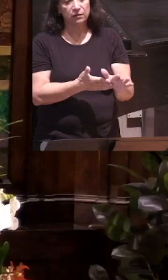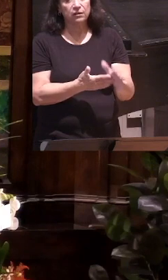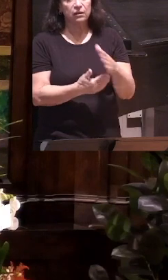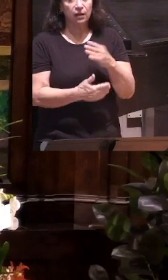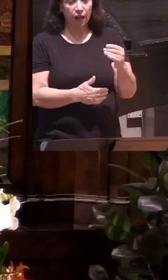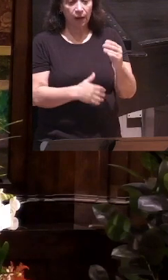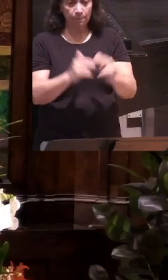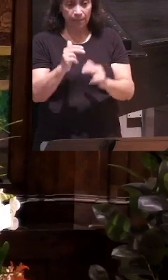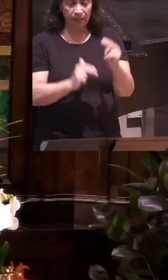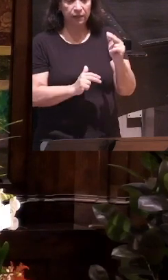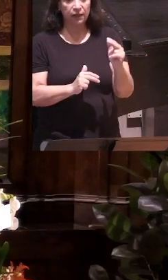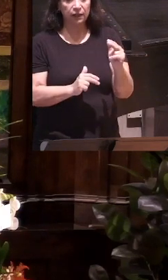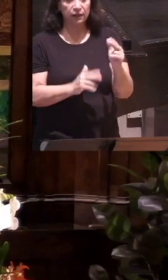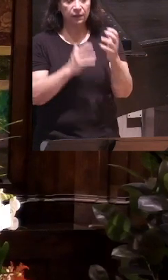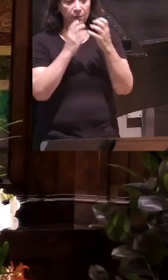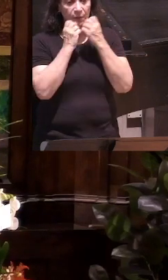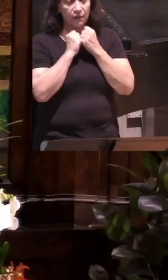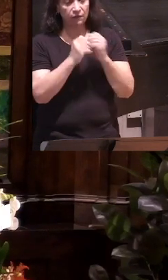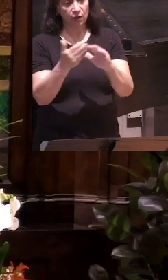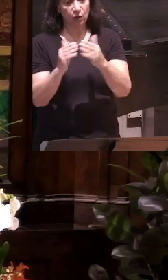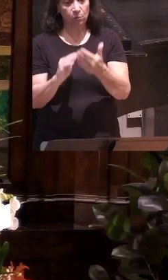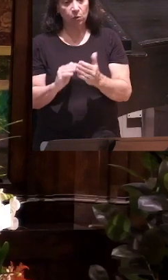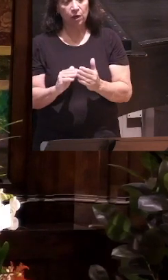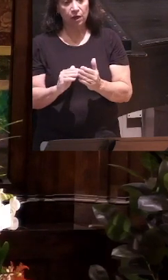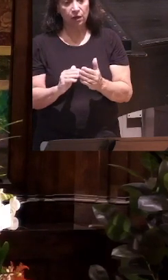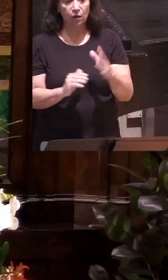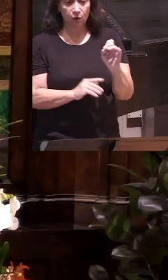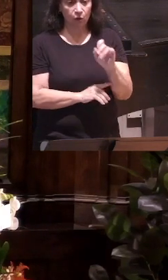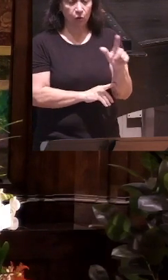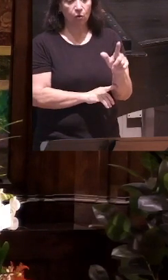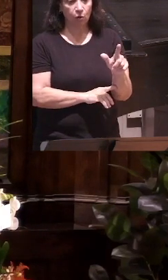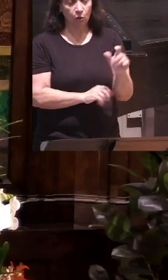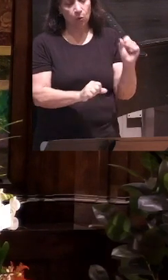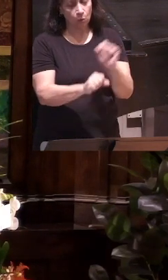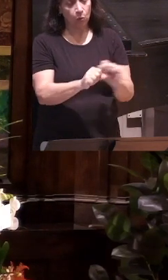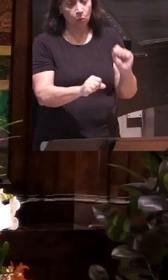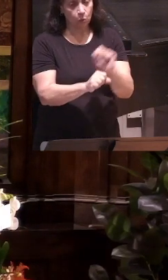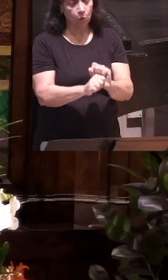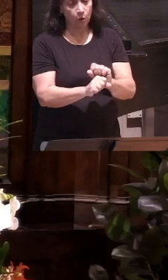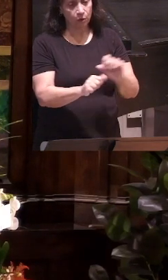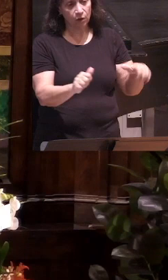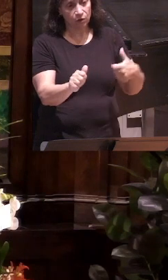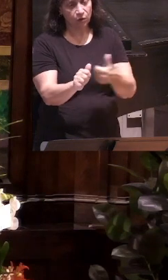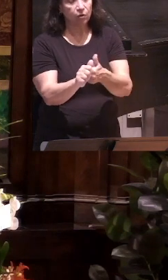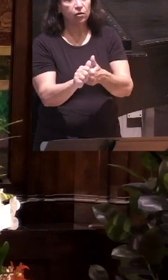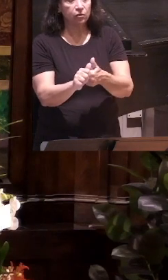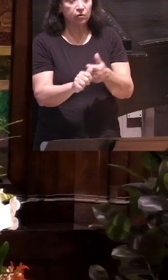and building the beloved community Earl tirelessly sought after.